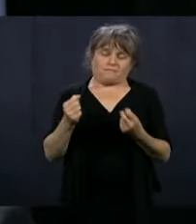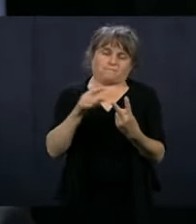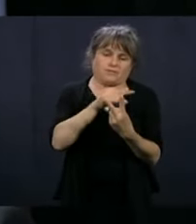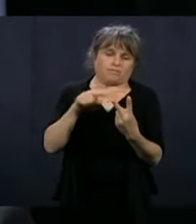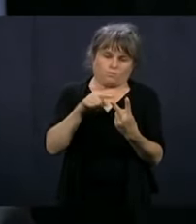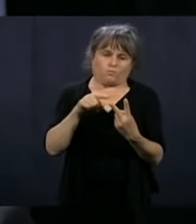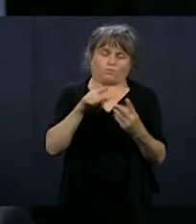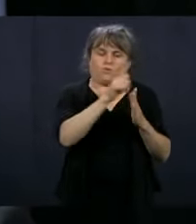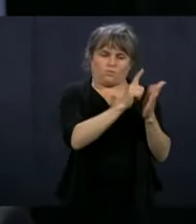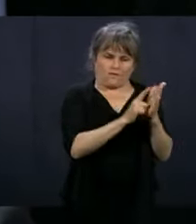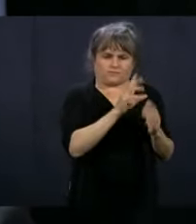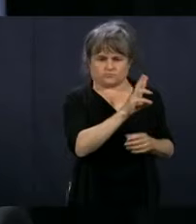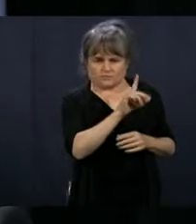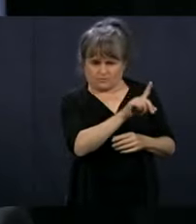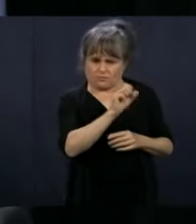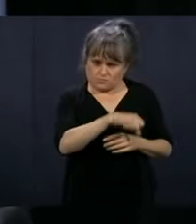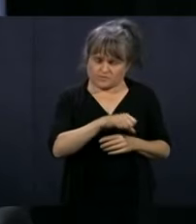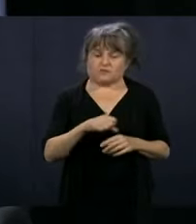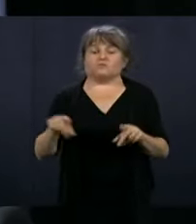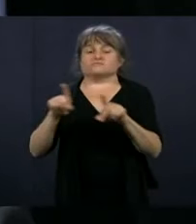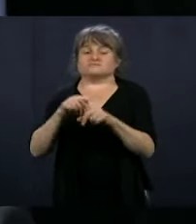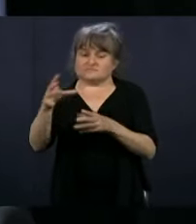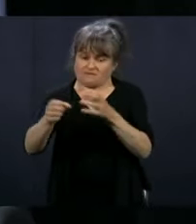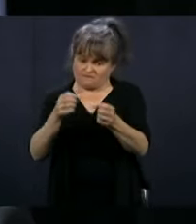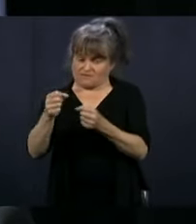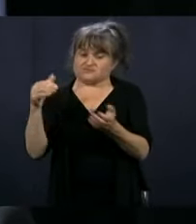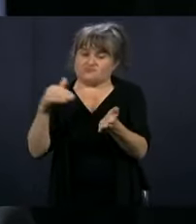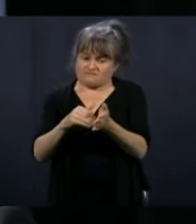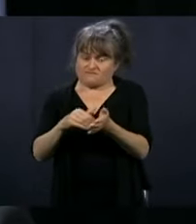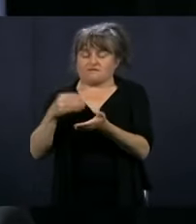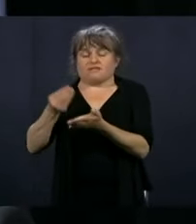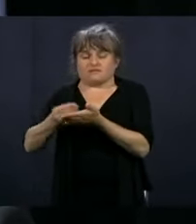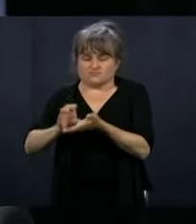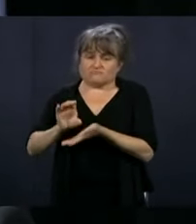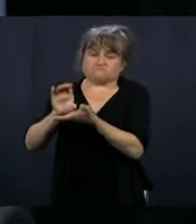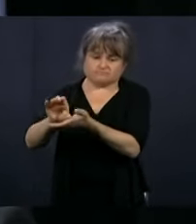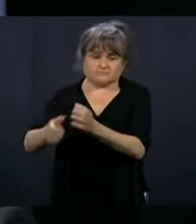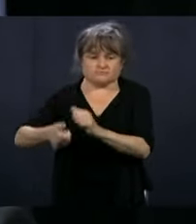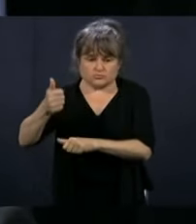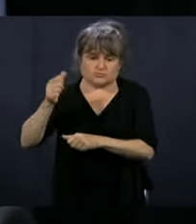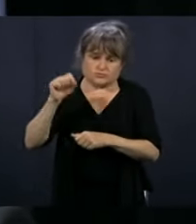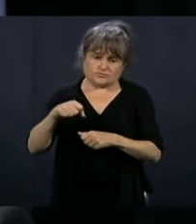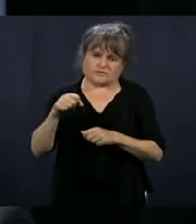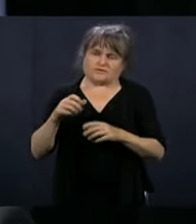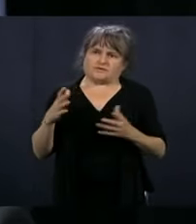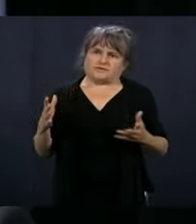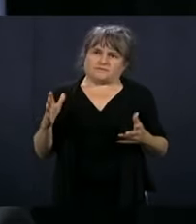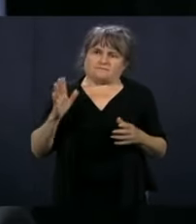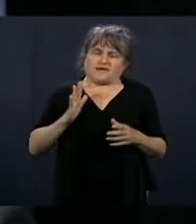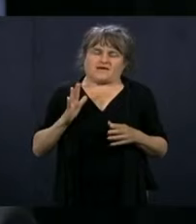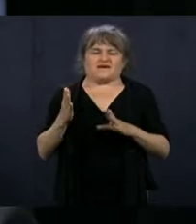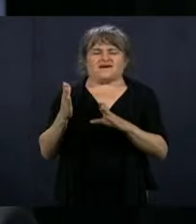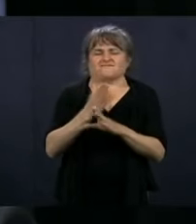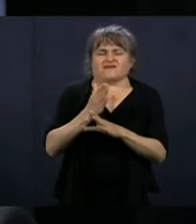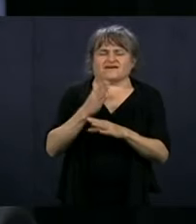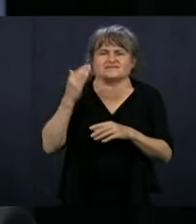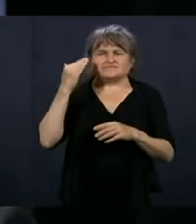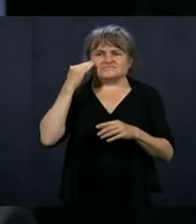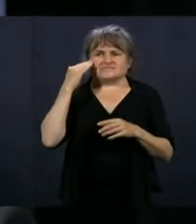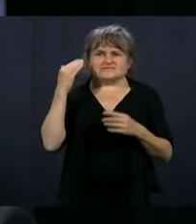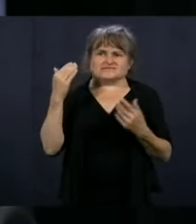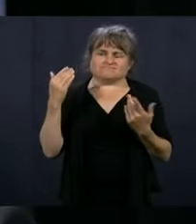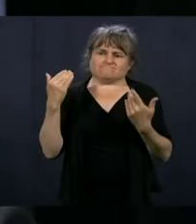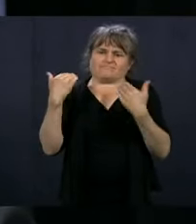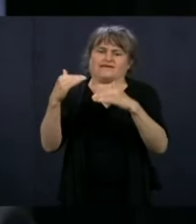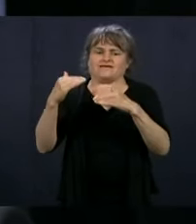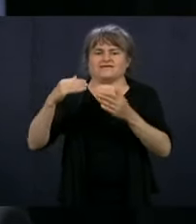resources already. And if it's necessary to add more, we will. But there is a process and minimum